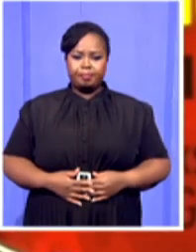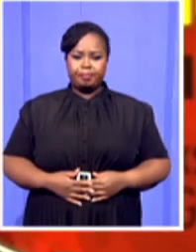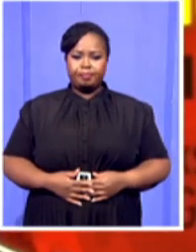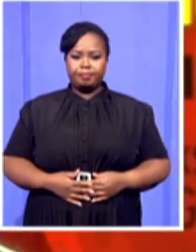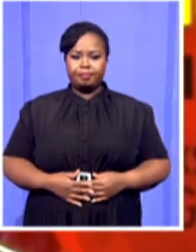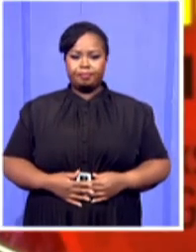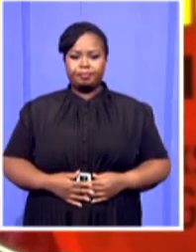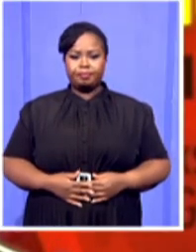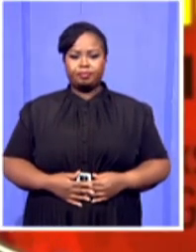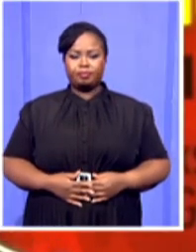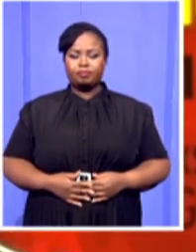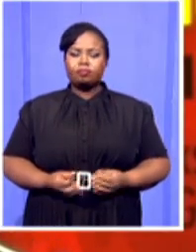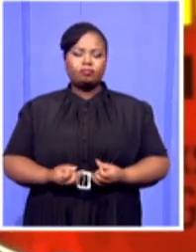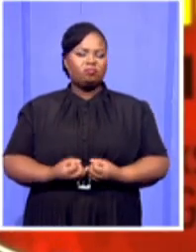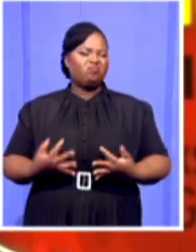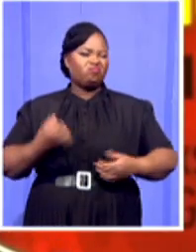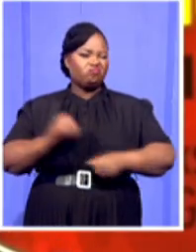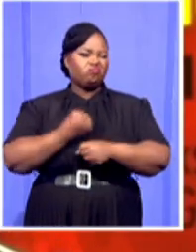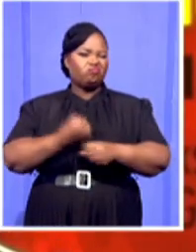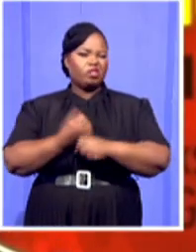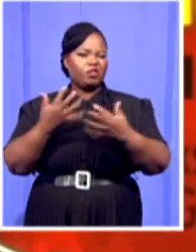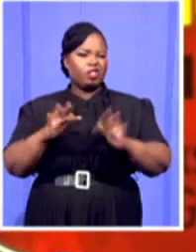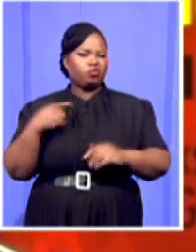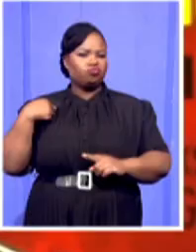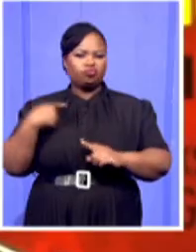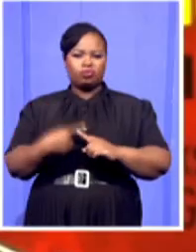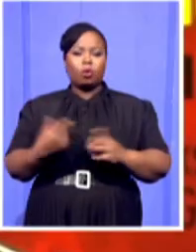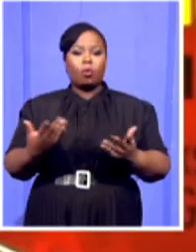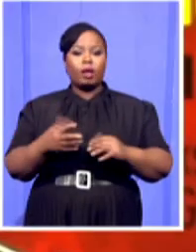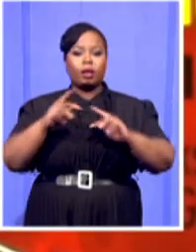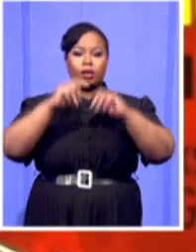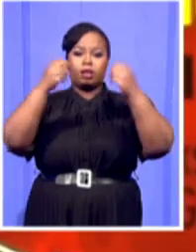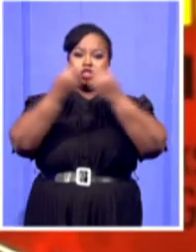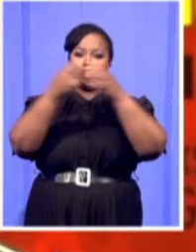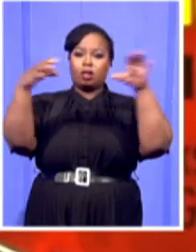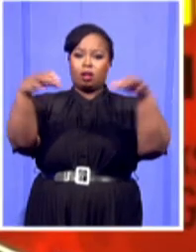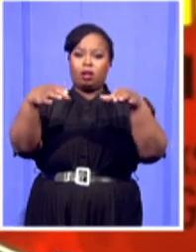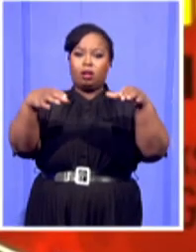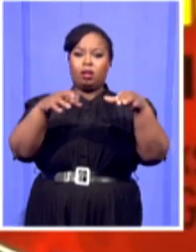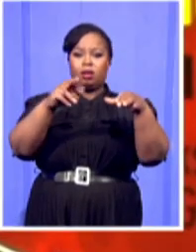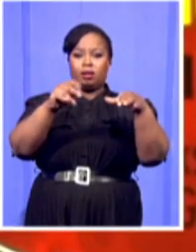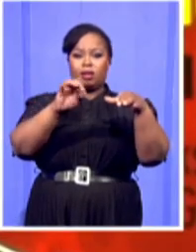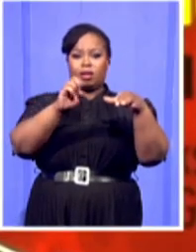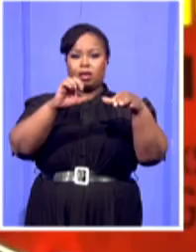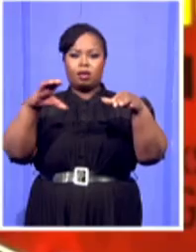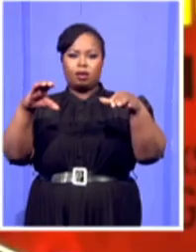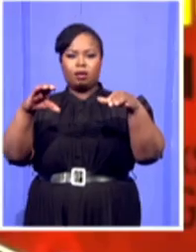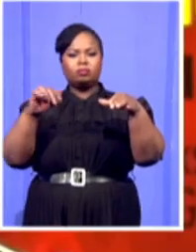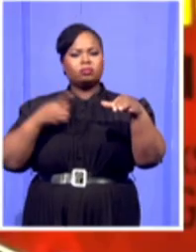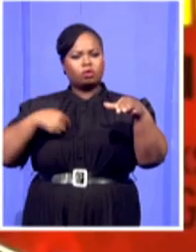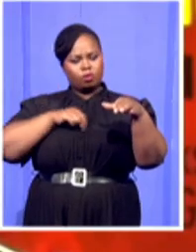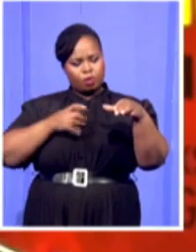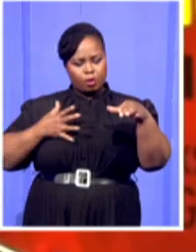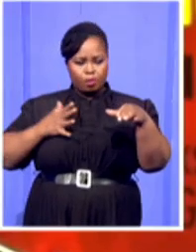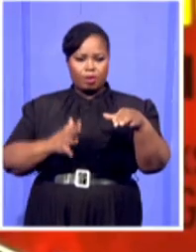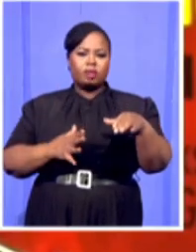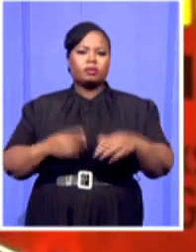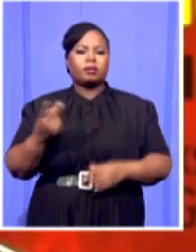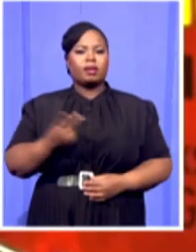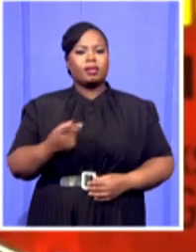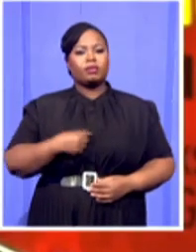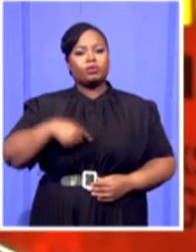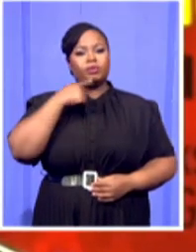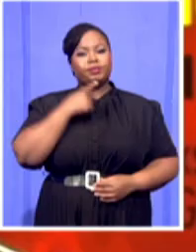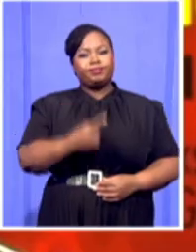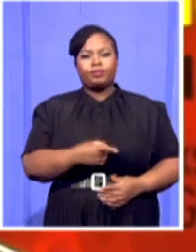There are a lot of work that we have done at the level of NEDLAC, and we want to also say that we